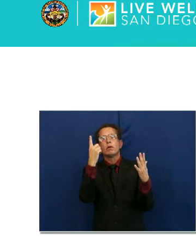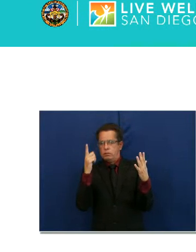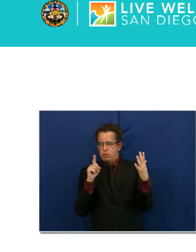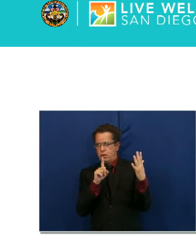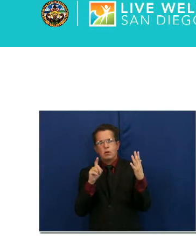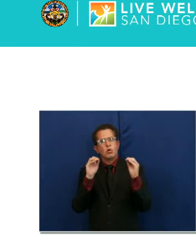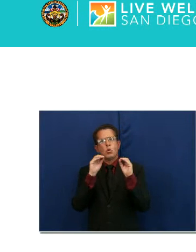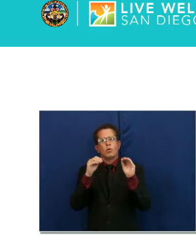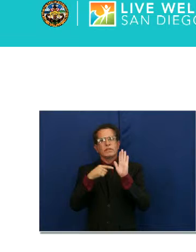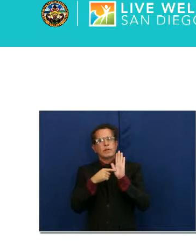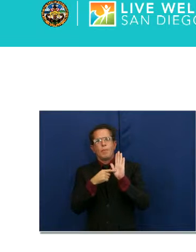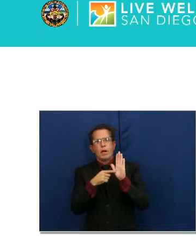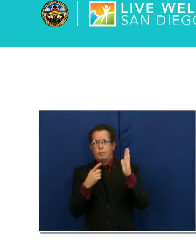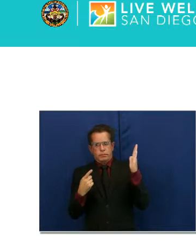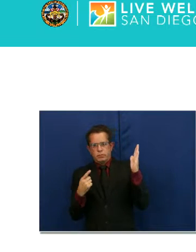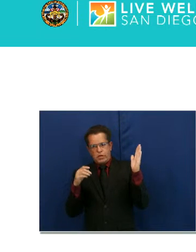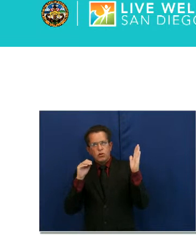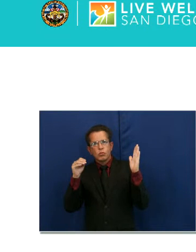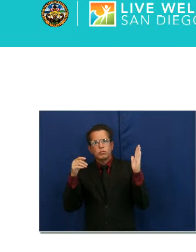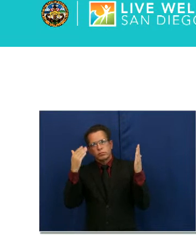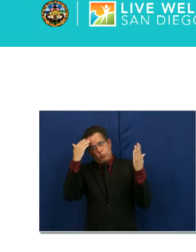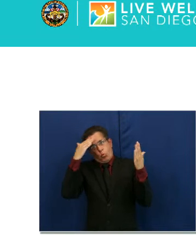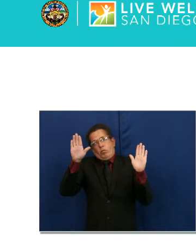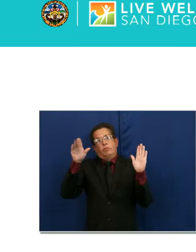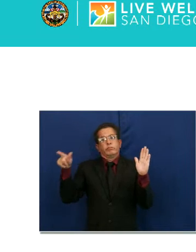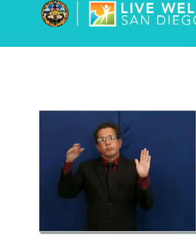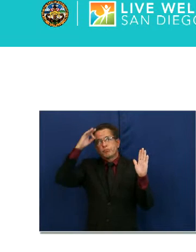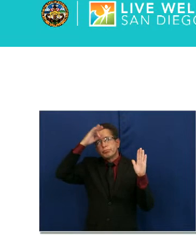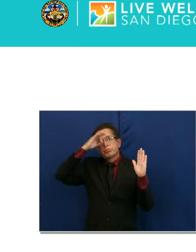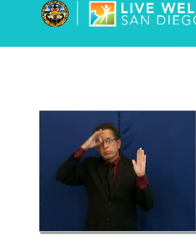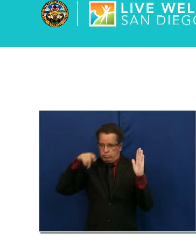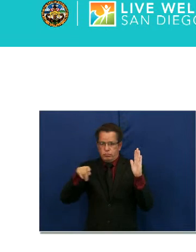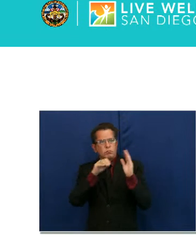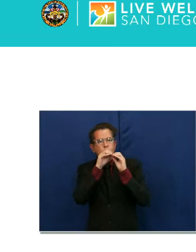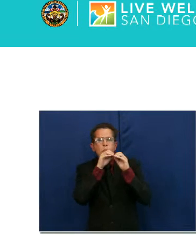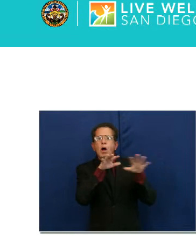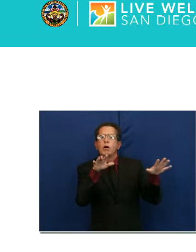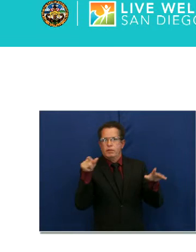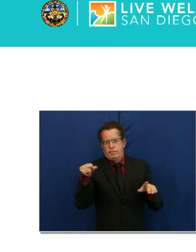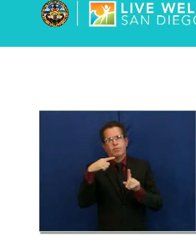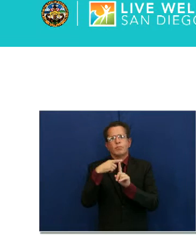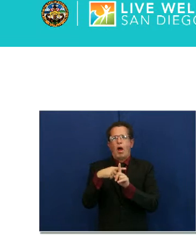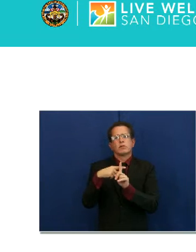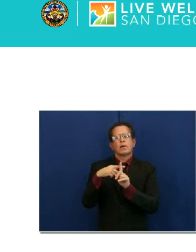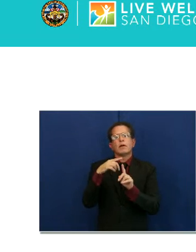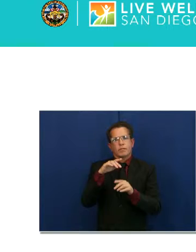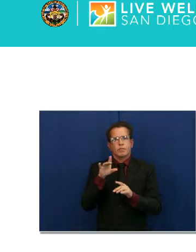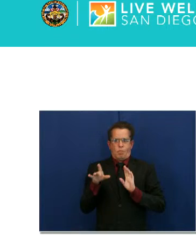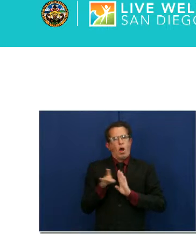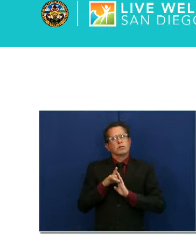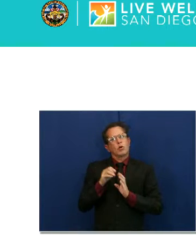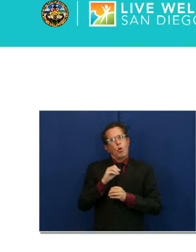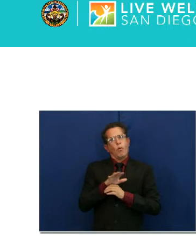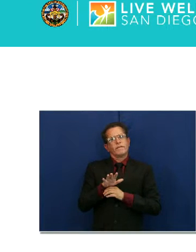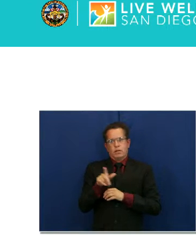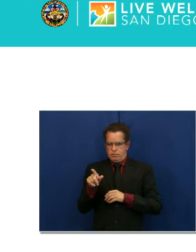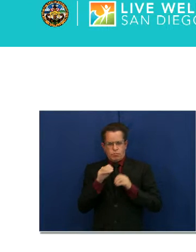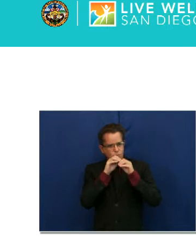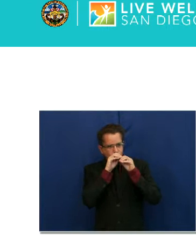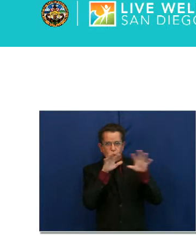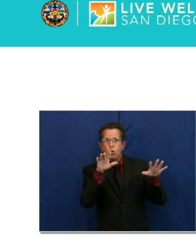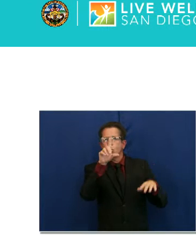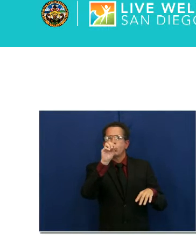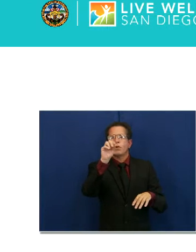develop symptoms and got tested after this event and was found to be positive for COVID-19. But it was too late. Within